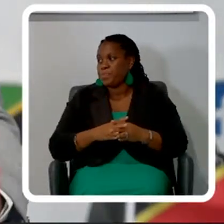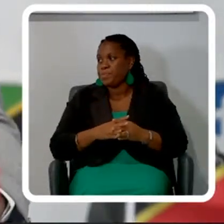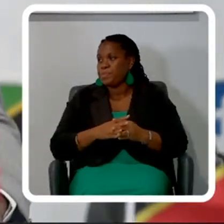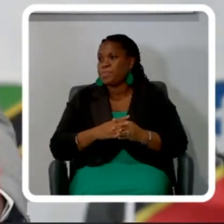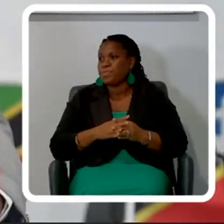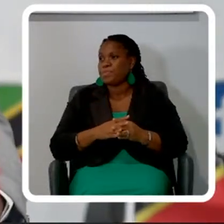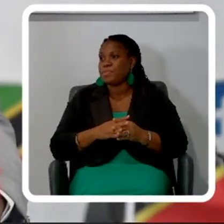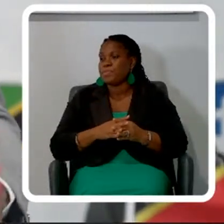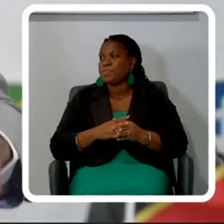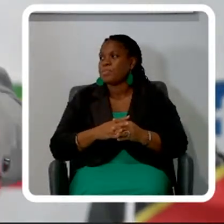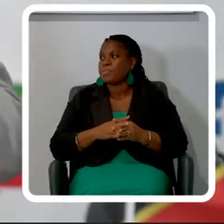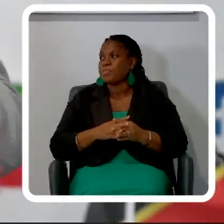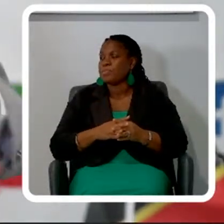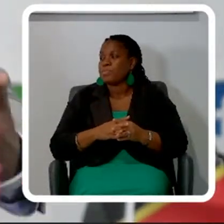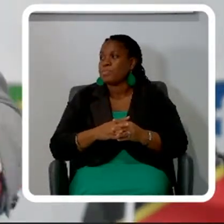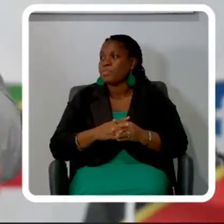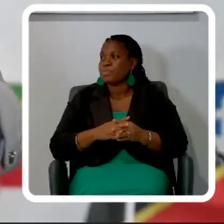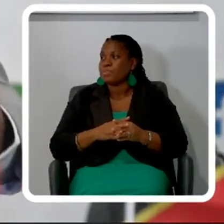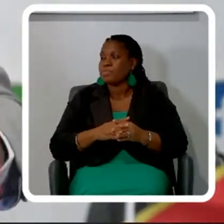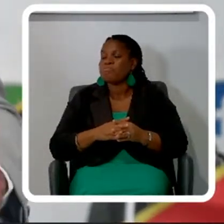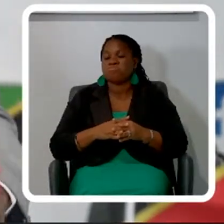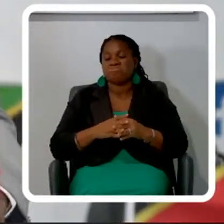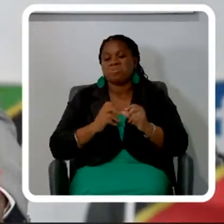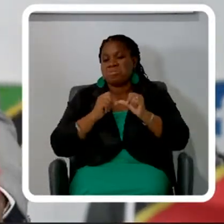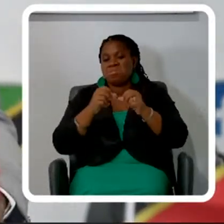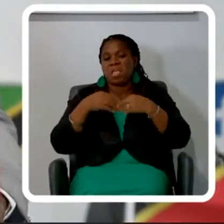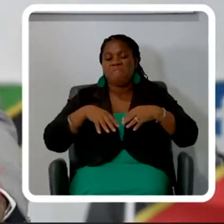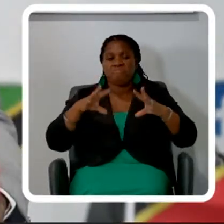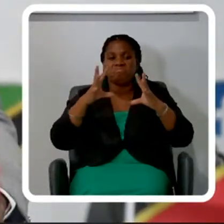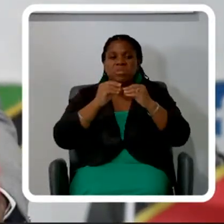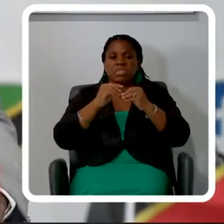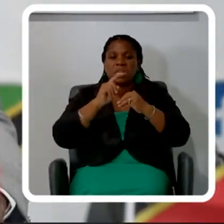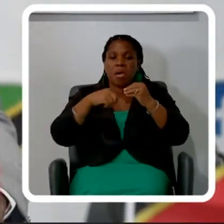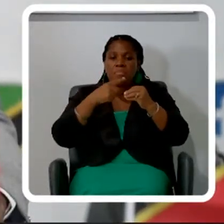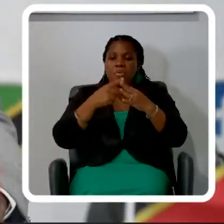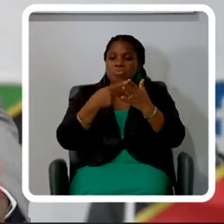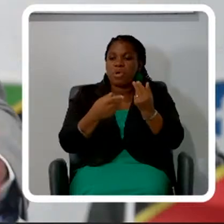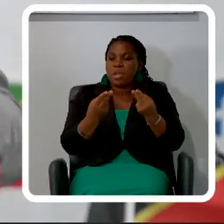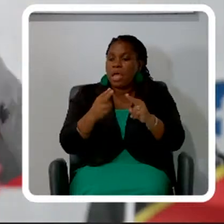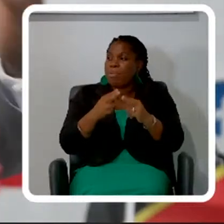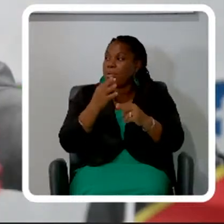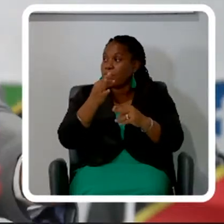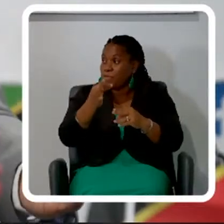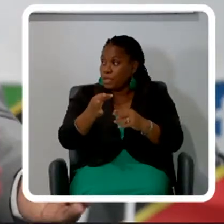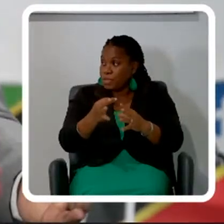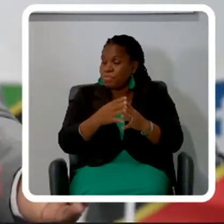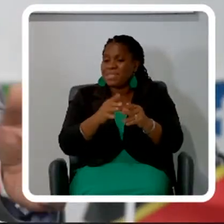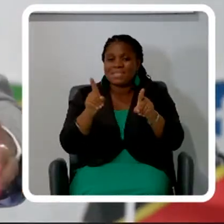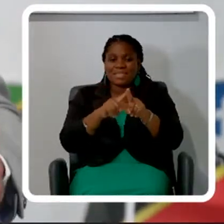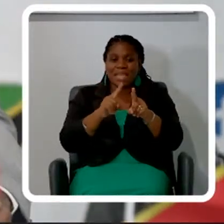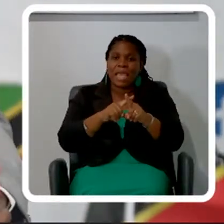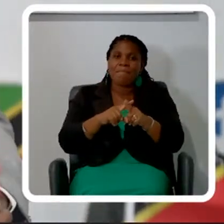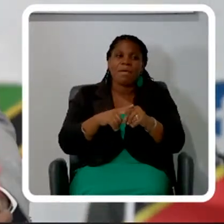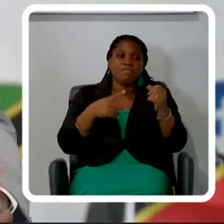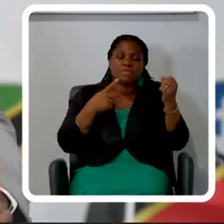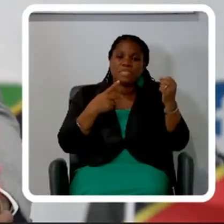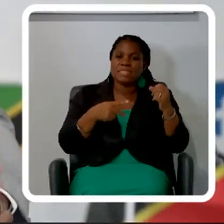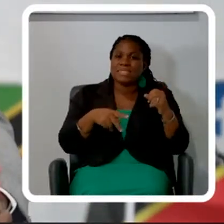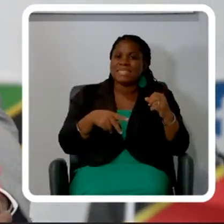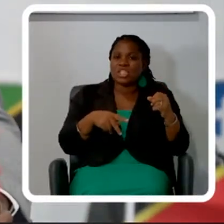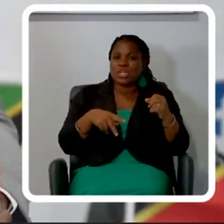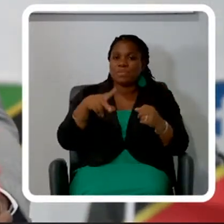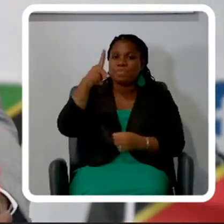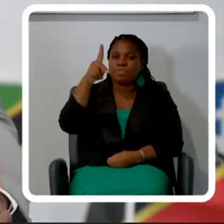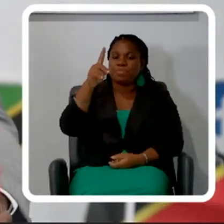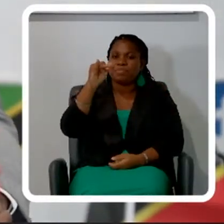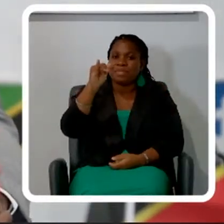actually signed. So because they're in discussions, that is where they are. Now, when it comes to Kittition Hill, it is the same matter. We,